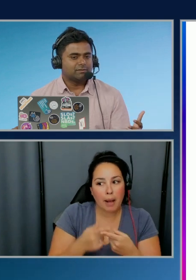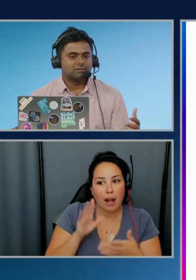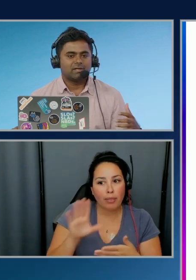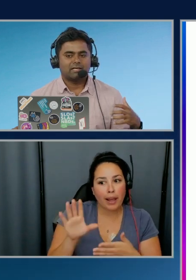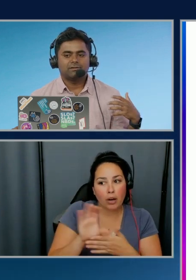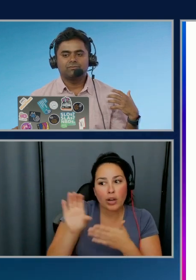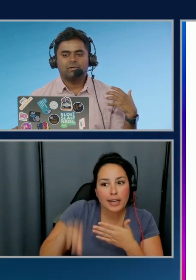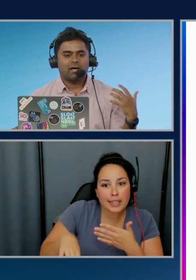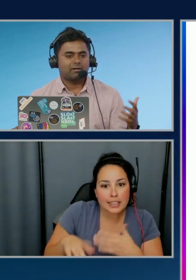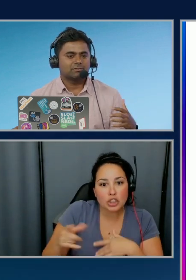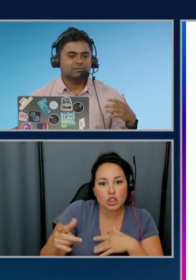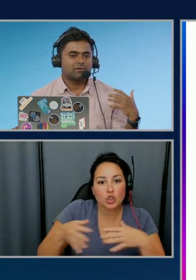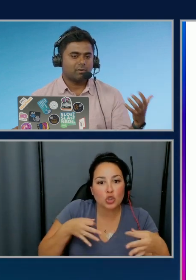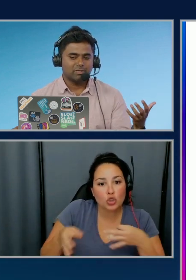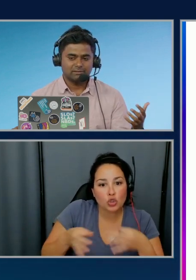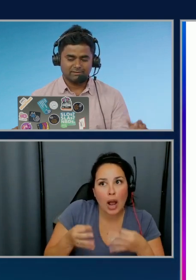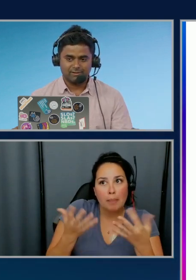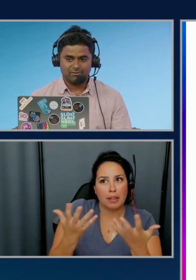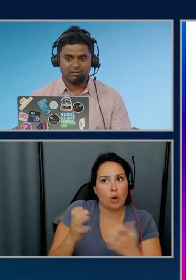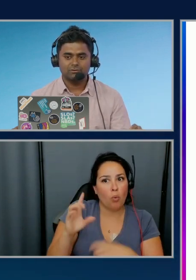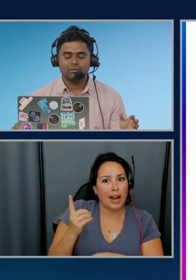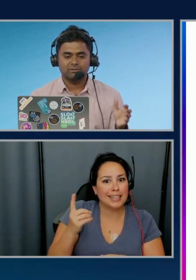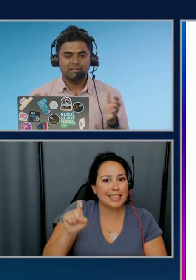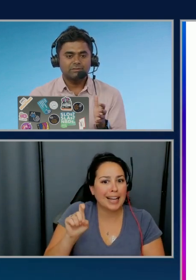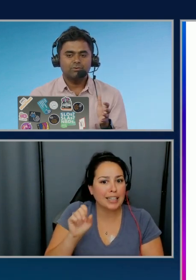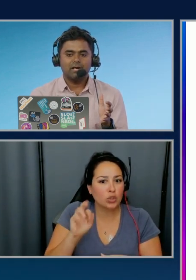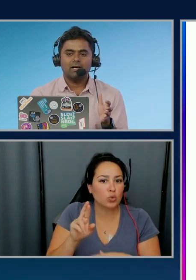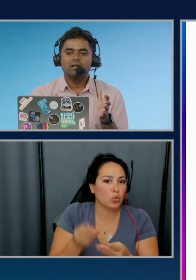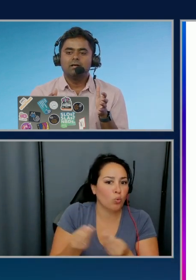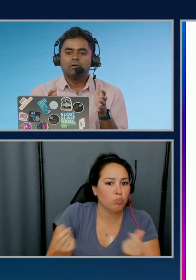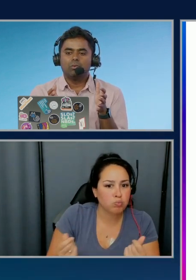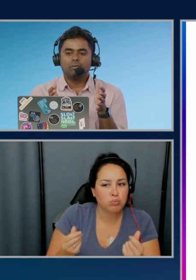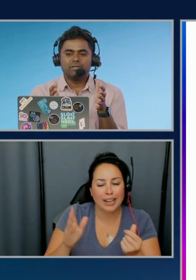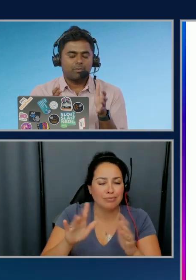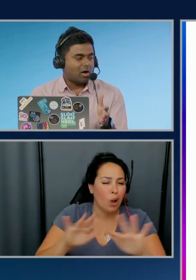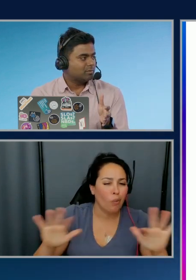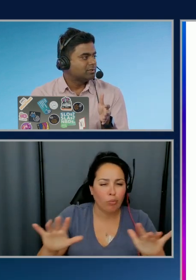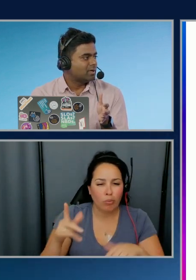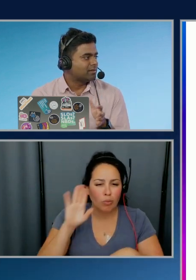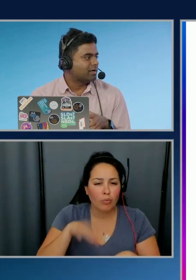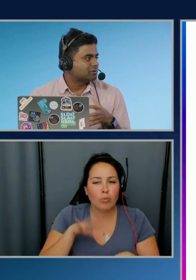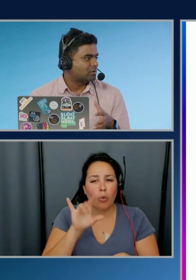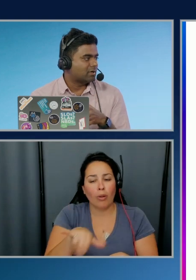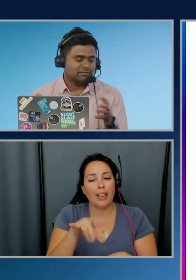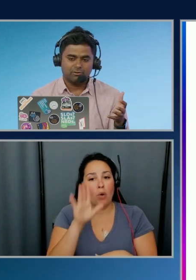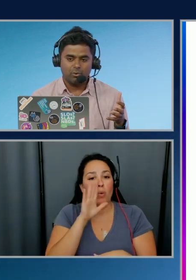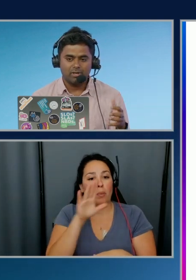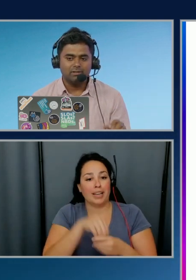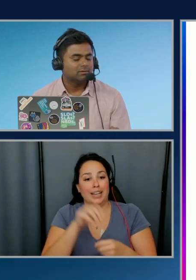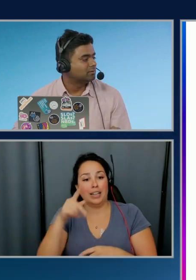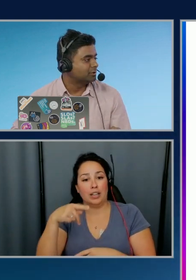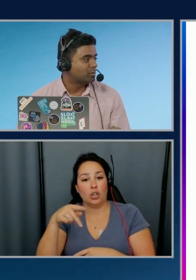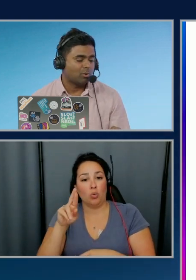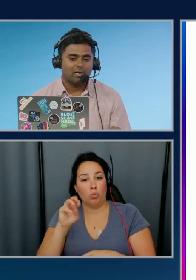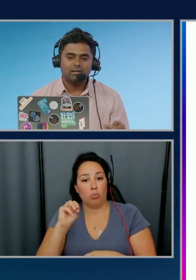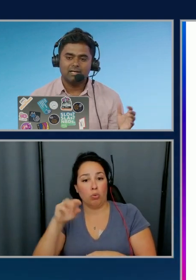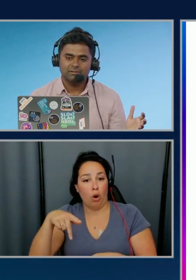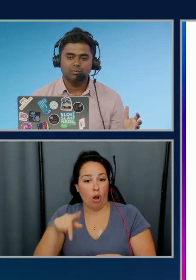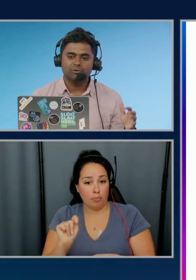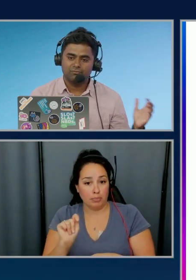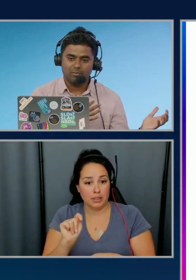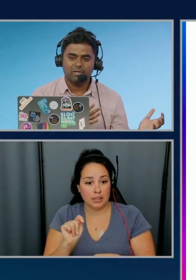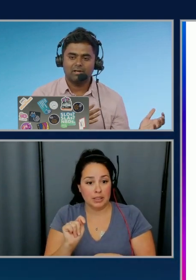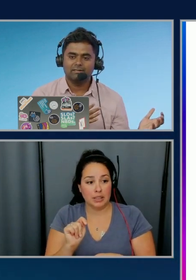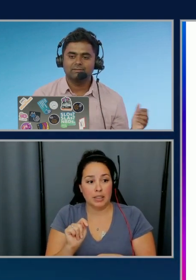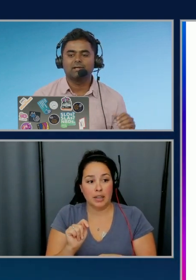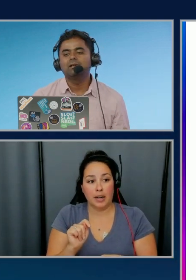their conditions, and asking for a diagnosis or remedies, etc. Right? So the sensitive data will be in the prompt and the additional context, the query that you provide as